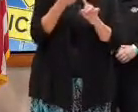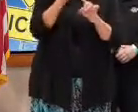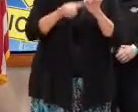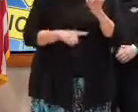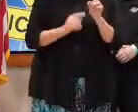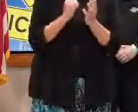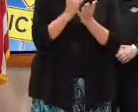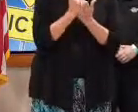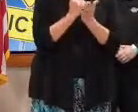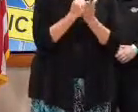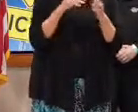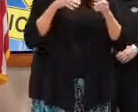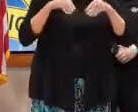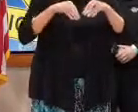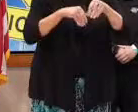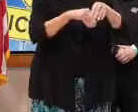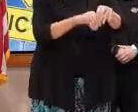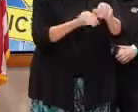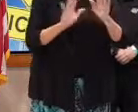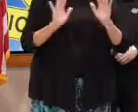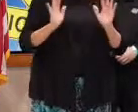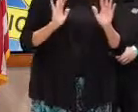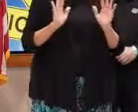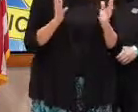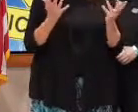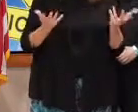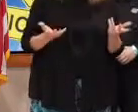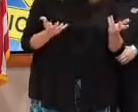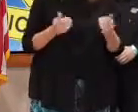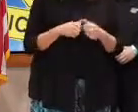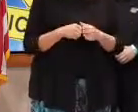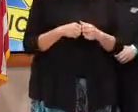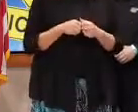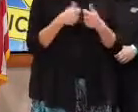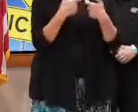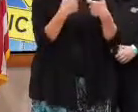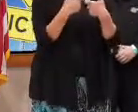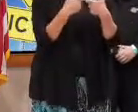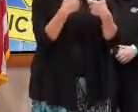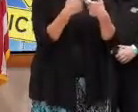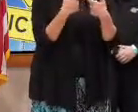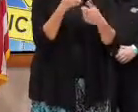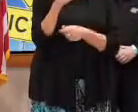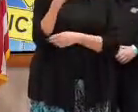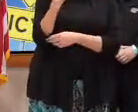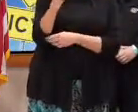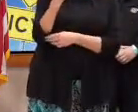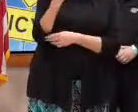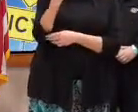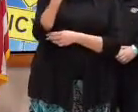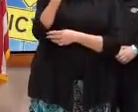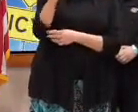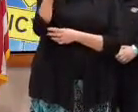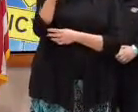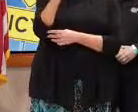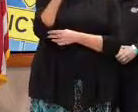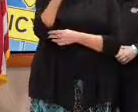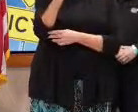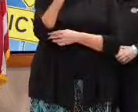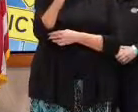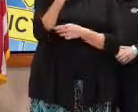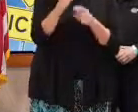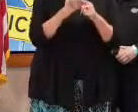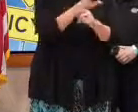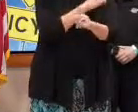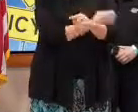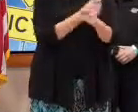what the models are projecting. In terms of power, we're in touch with CenterPoint. They're closely monitoring any impacts and getting ready